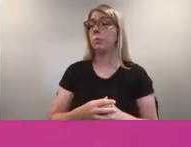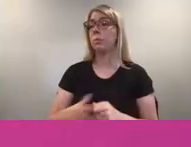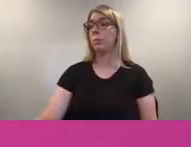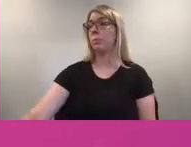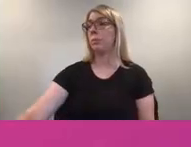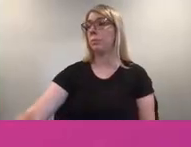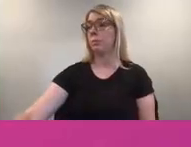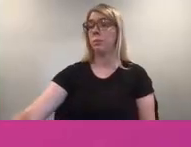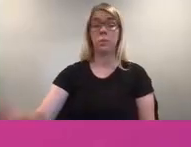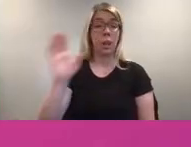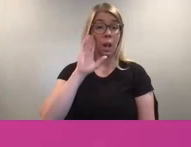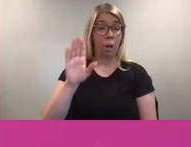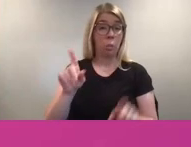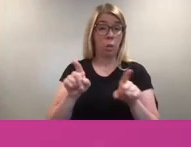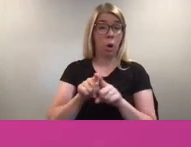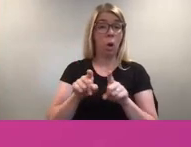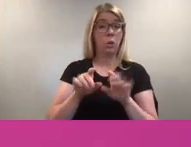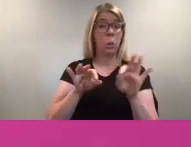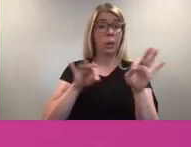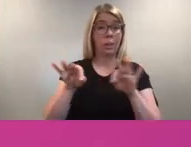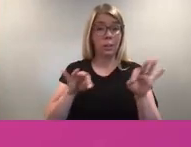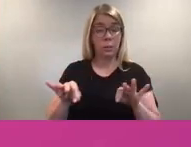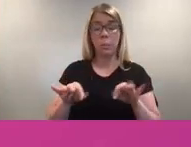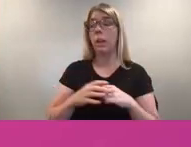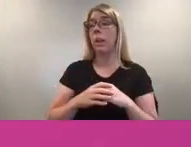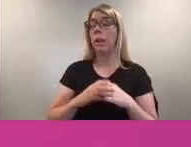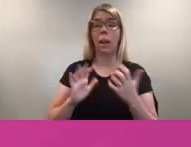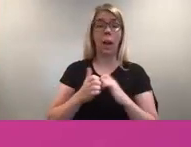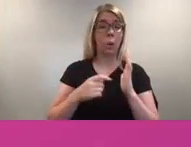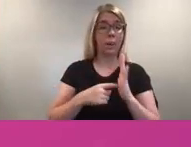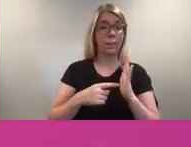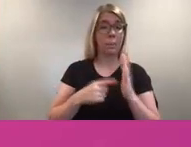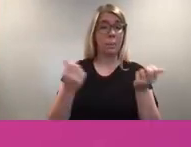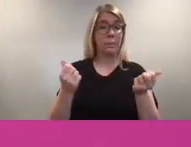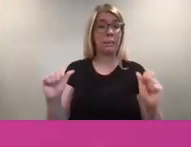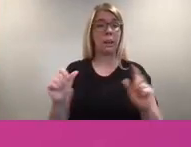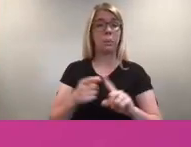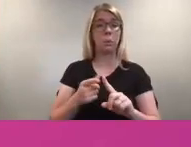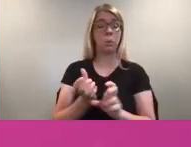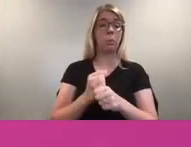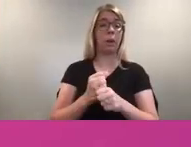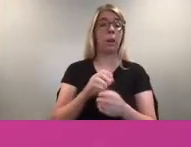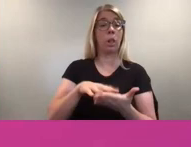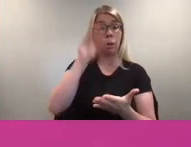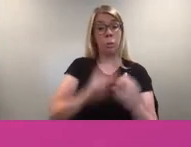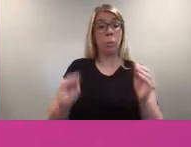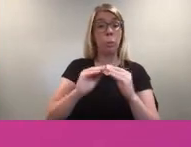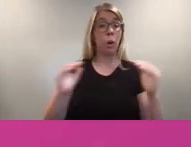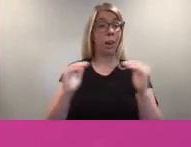So as we do, I'll also highlight the ways in which these examples attempt to make learning more equitable and inclusive.